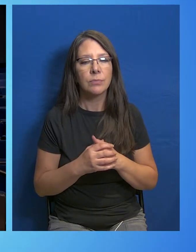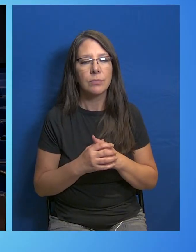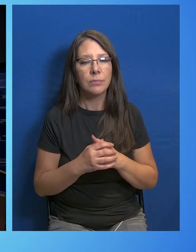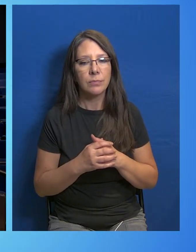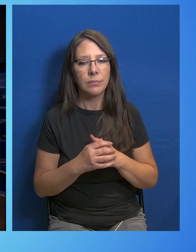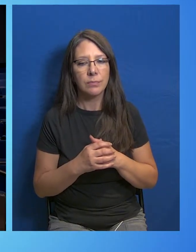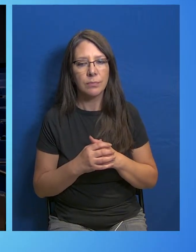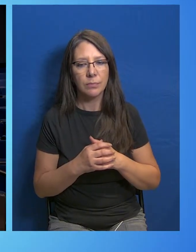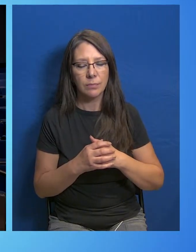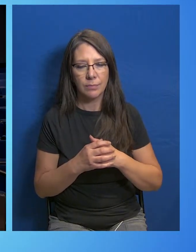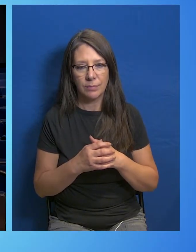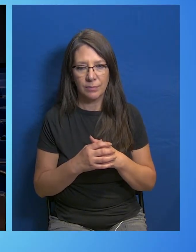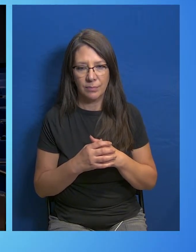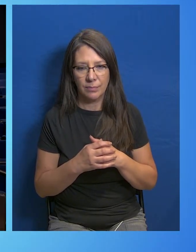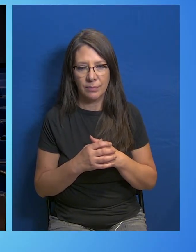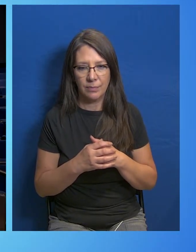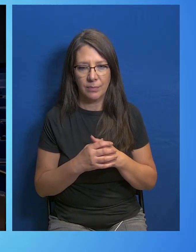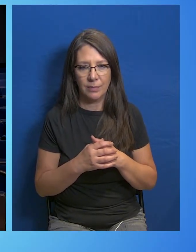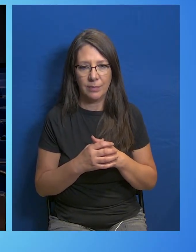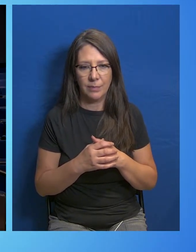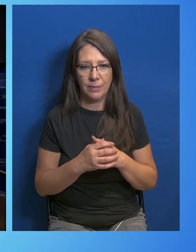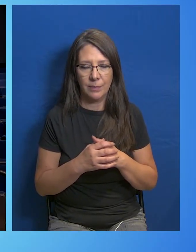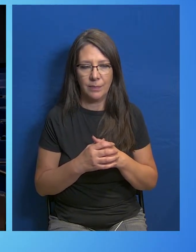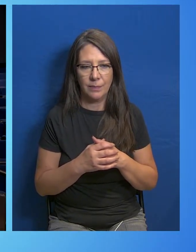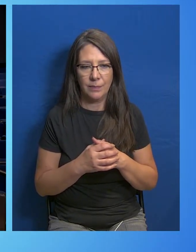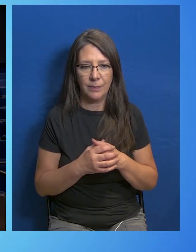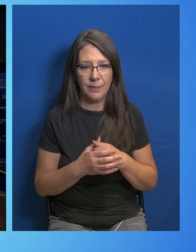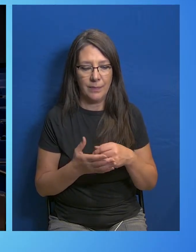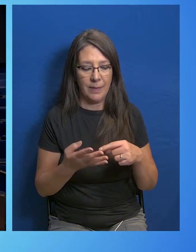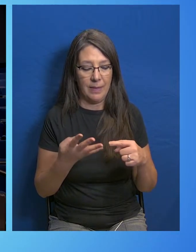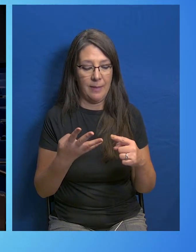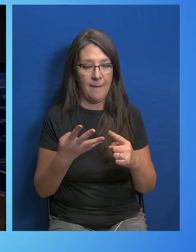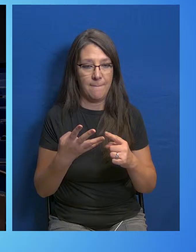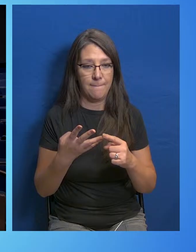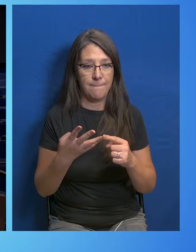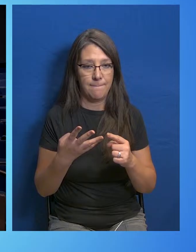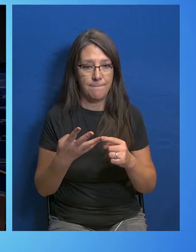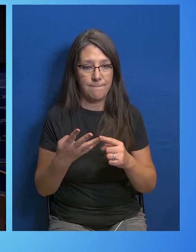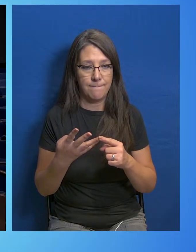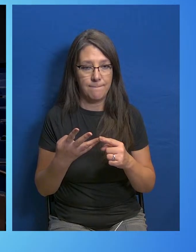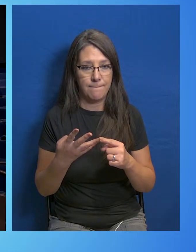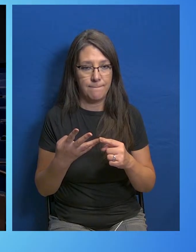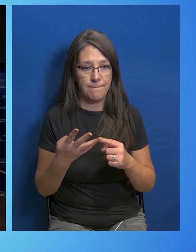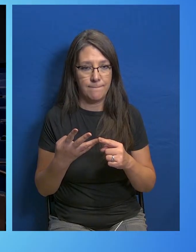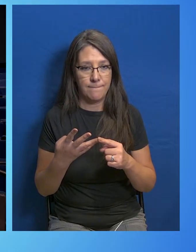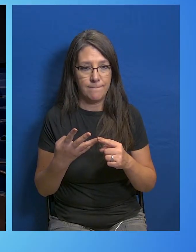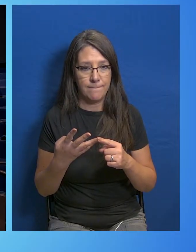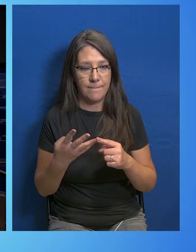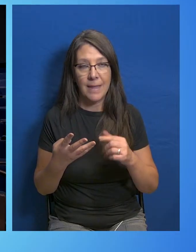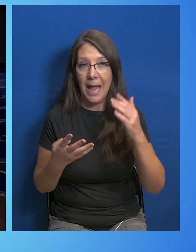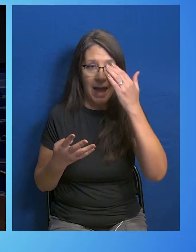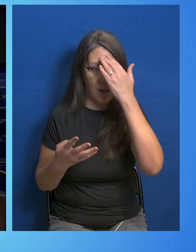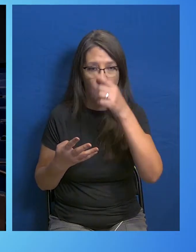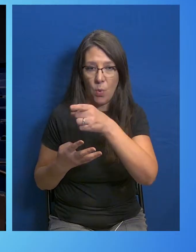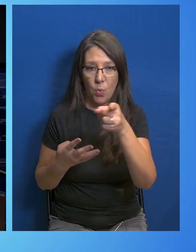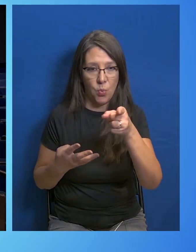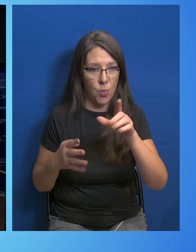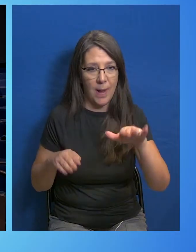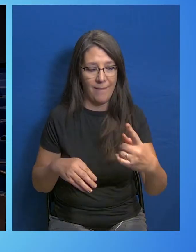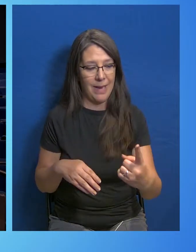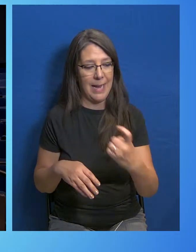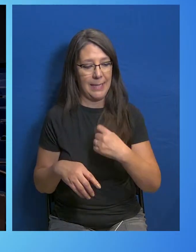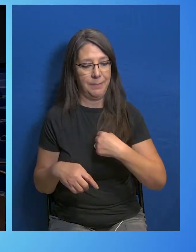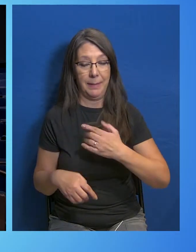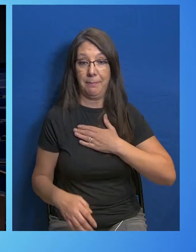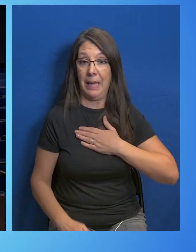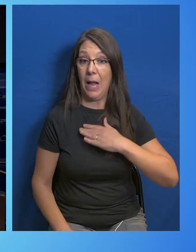this particular bill, I think, if you are asking, you haven't asked for my opinion, but I'm just